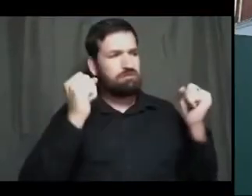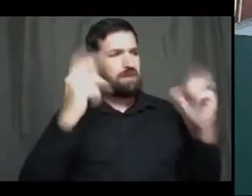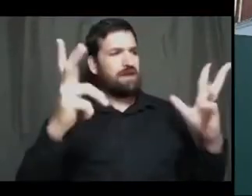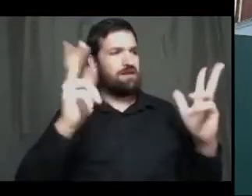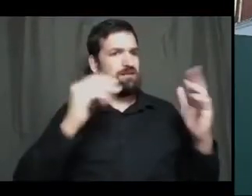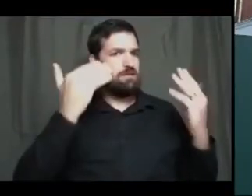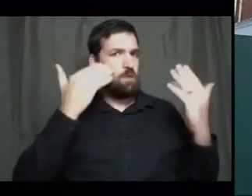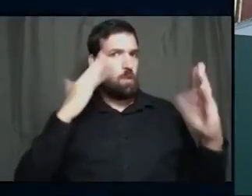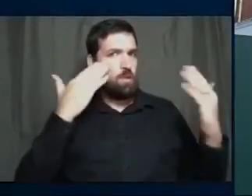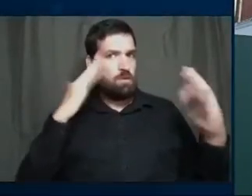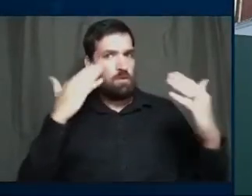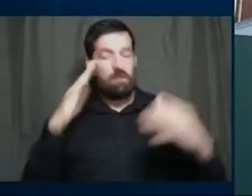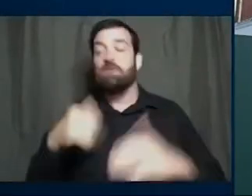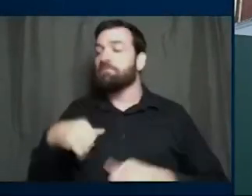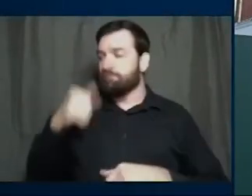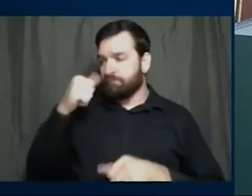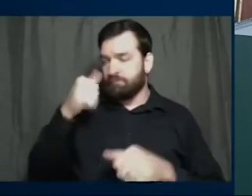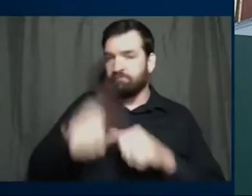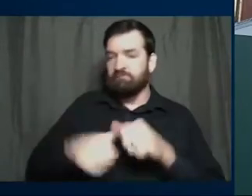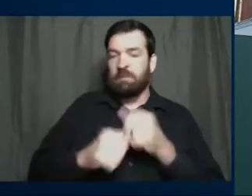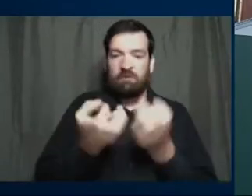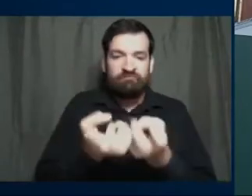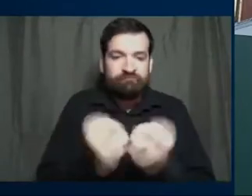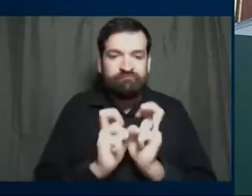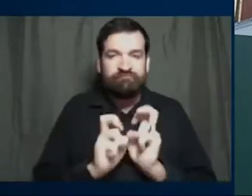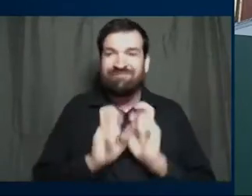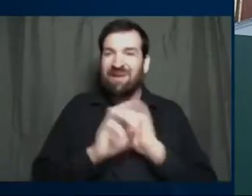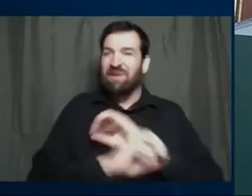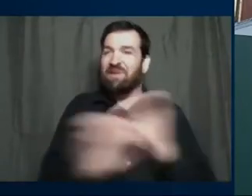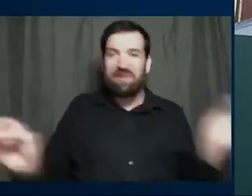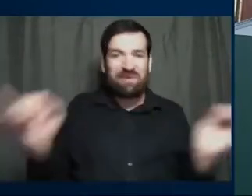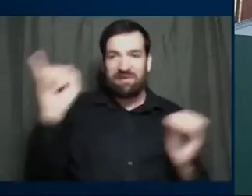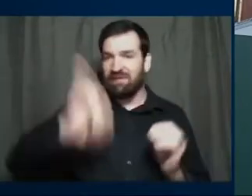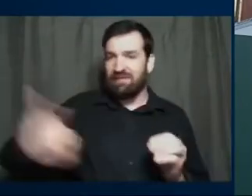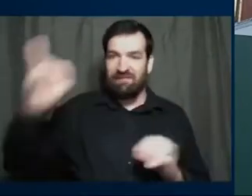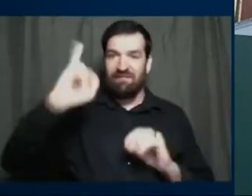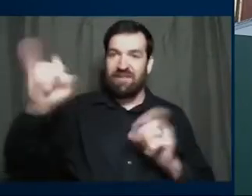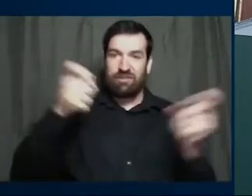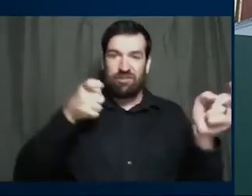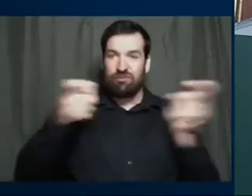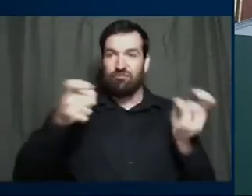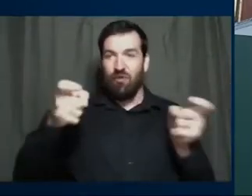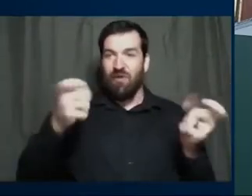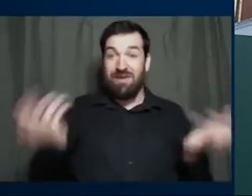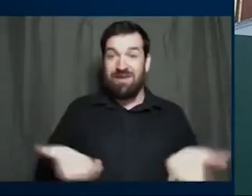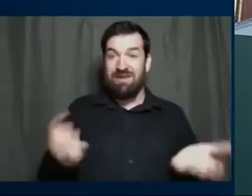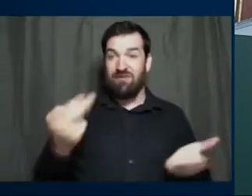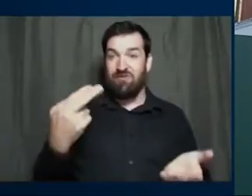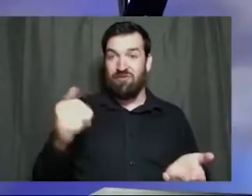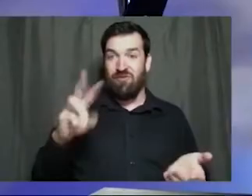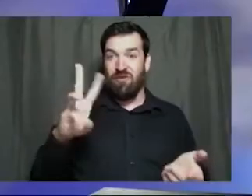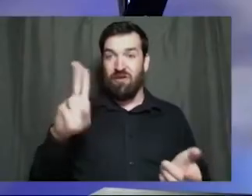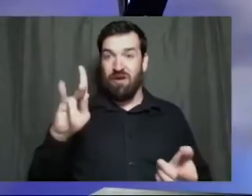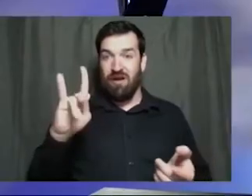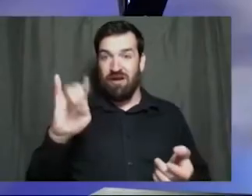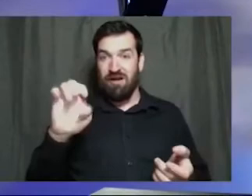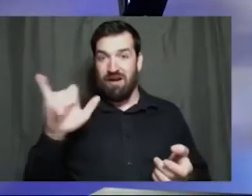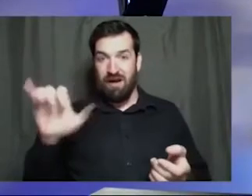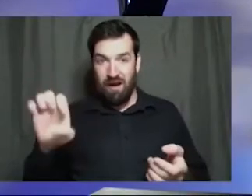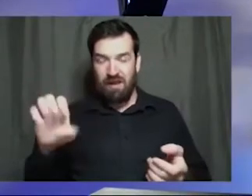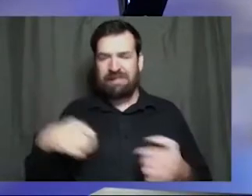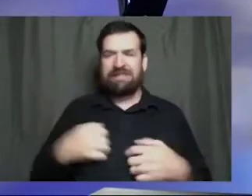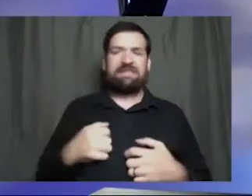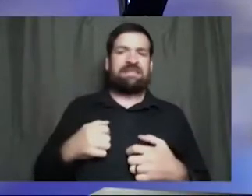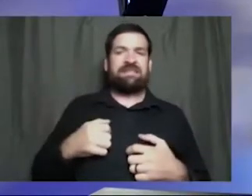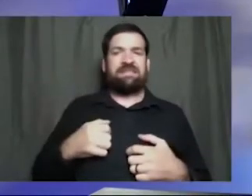were all huddled around the phone here without infection control precautions. And you look back at that, it's a little cringeworthy. Mm-hmm. You